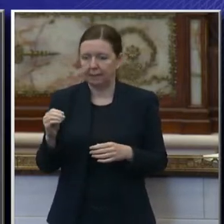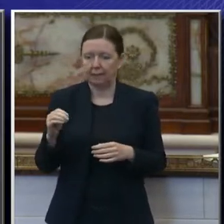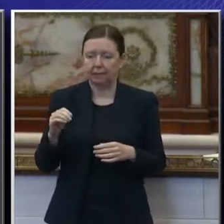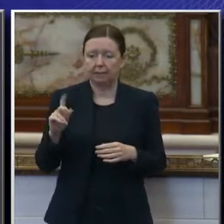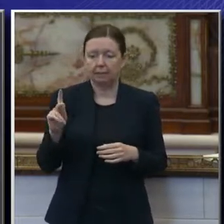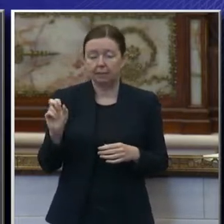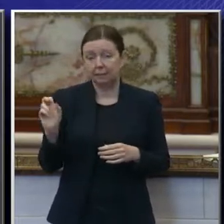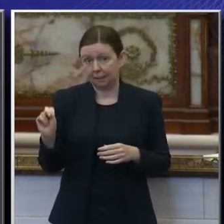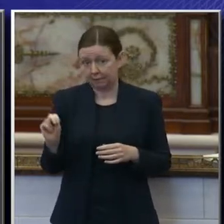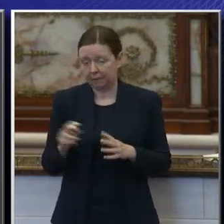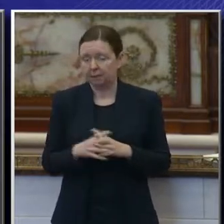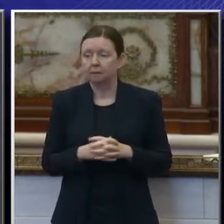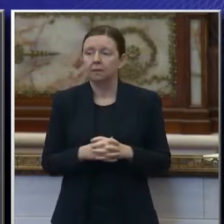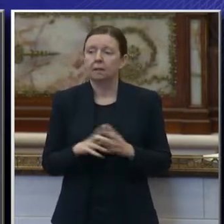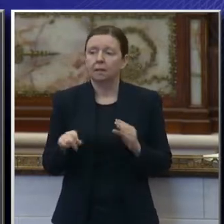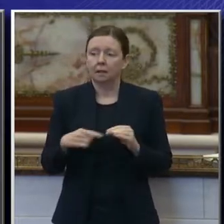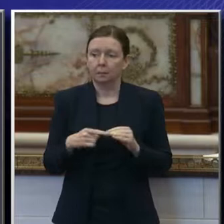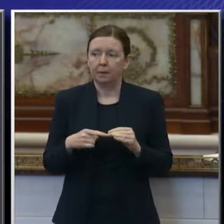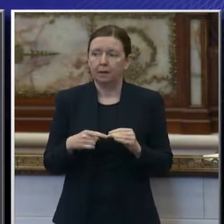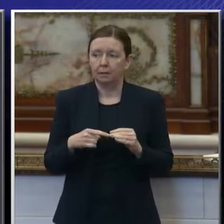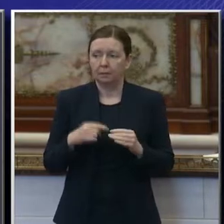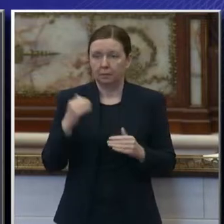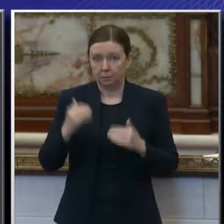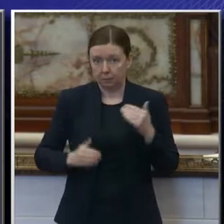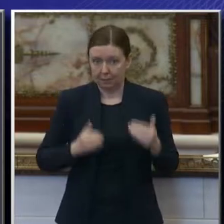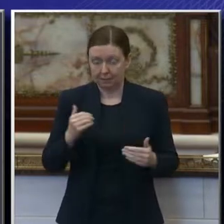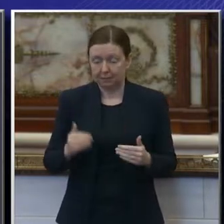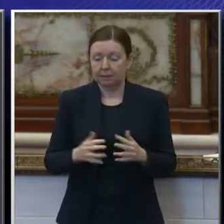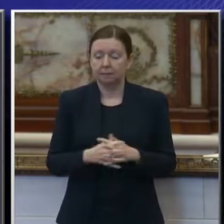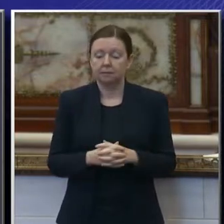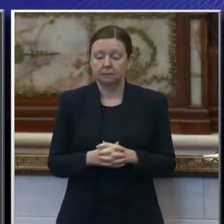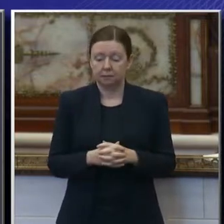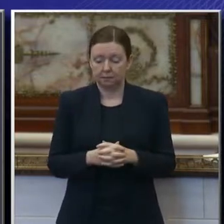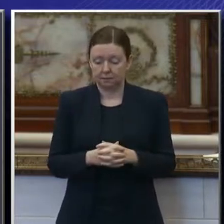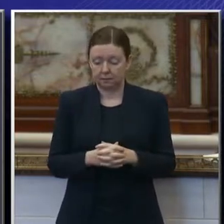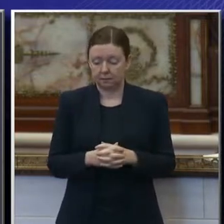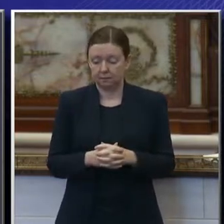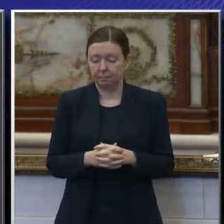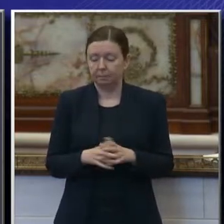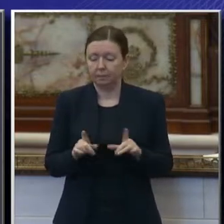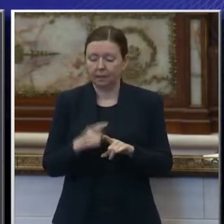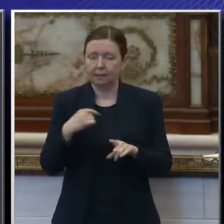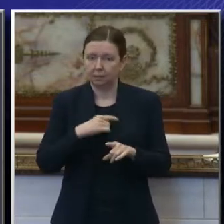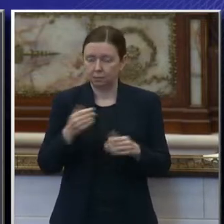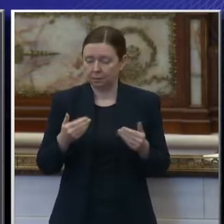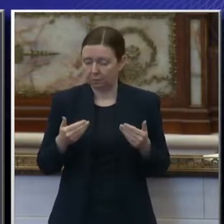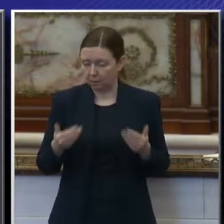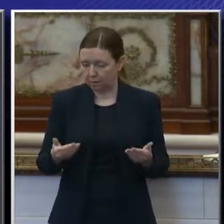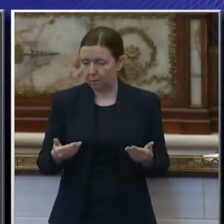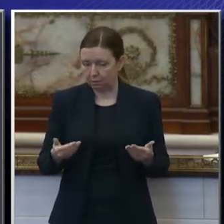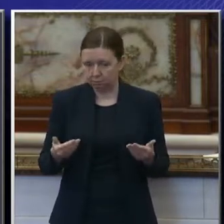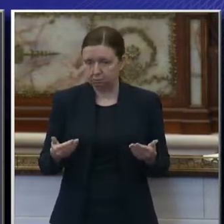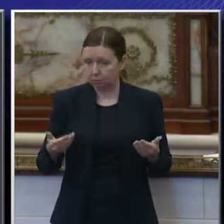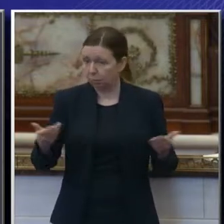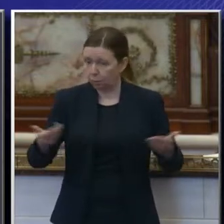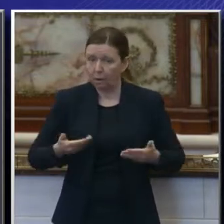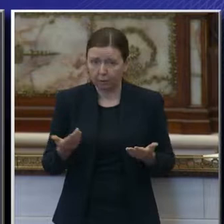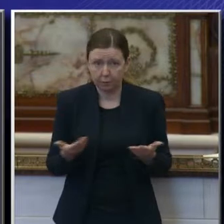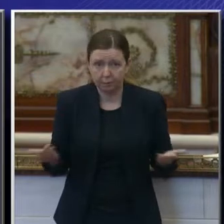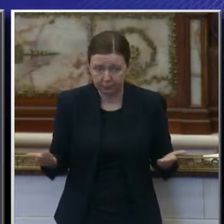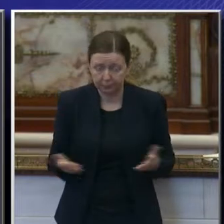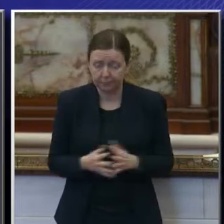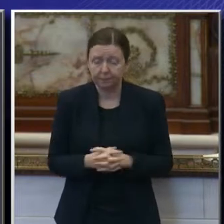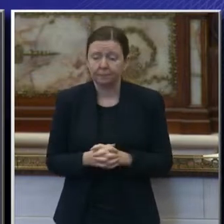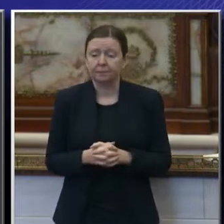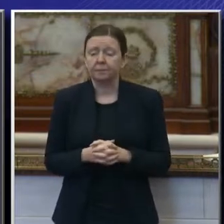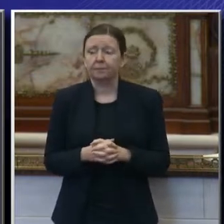and Kevin. You know, regarding this process, and you know, as we welcome, we really do. We welcome him. So,